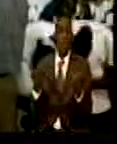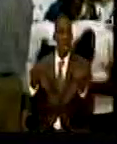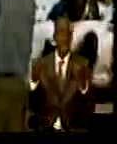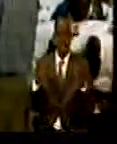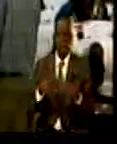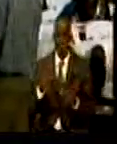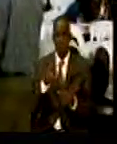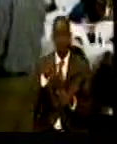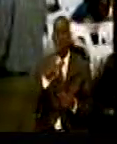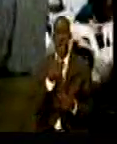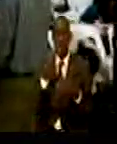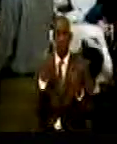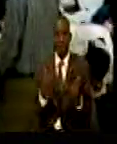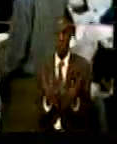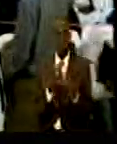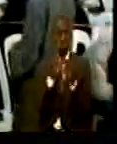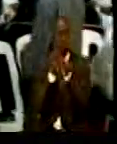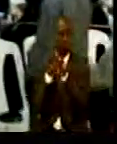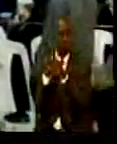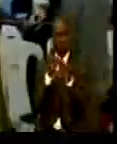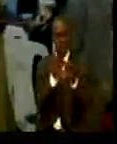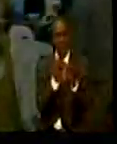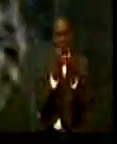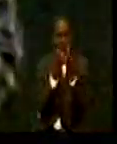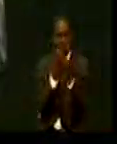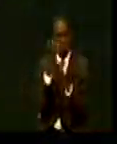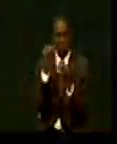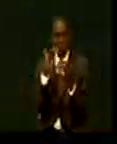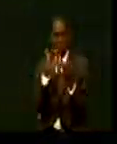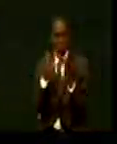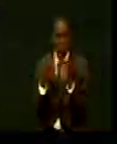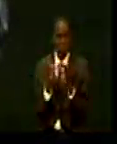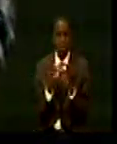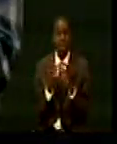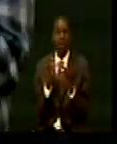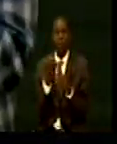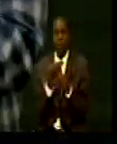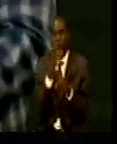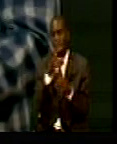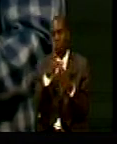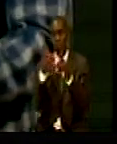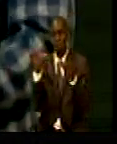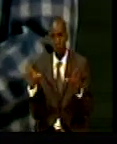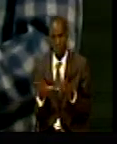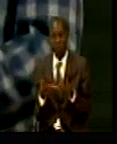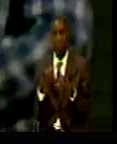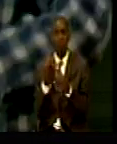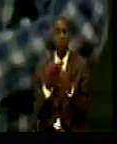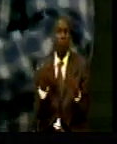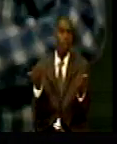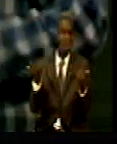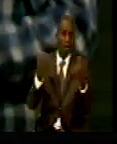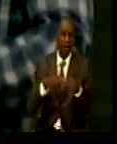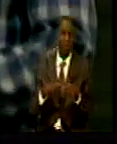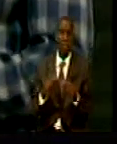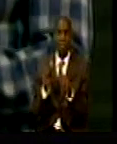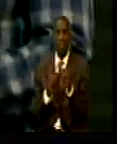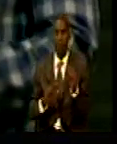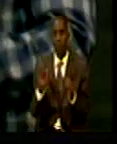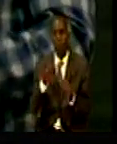to the right, in front of me, far back, anywhere you are, you want that forgiveness now, and you want all